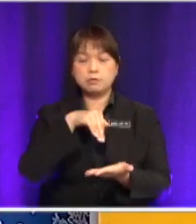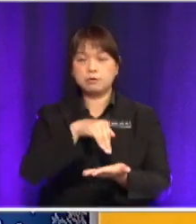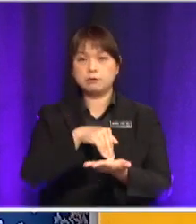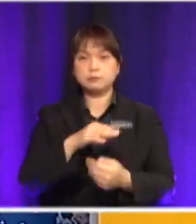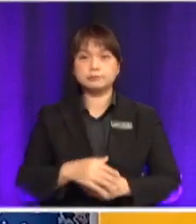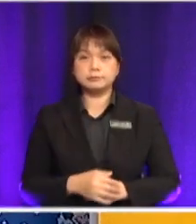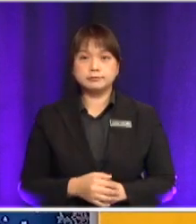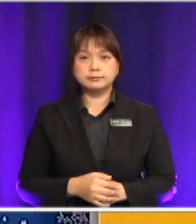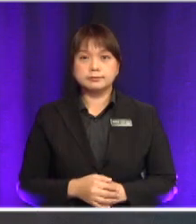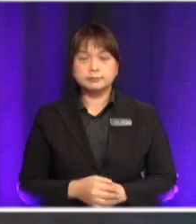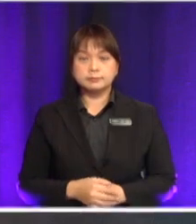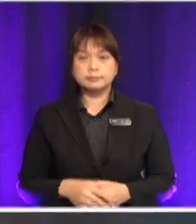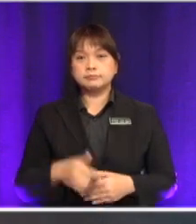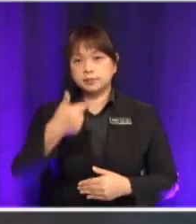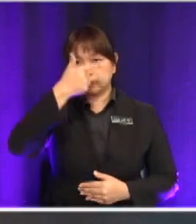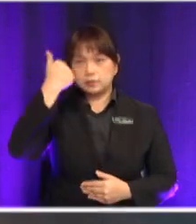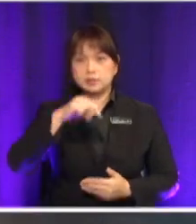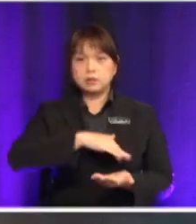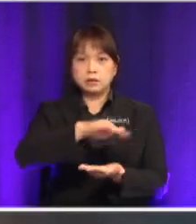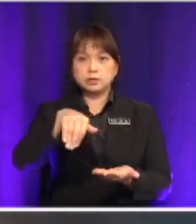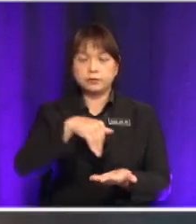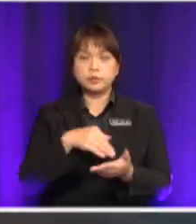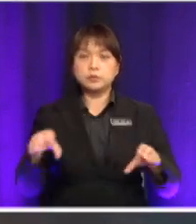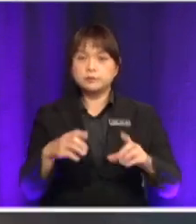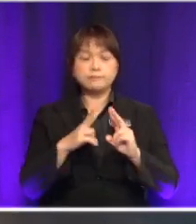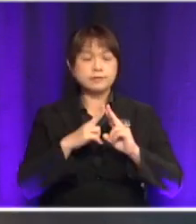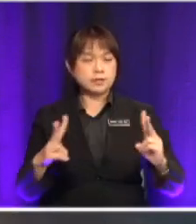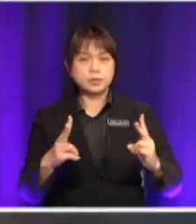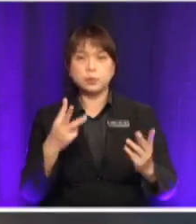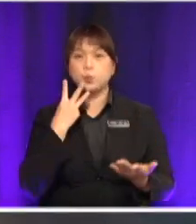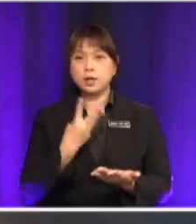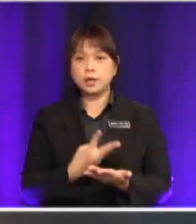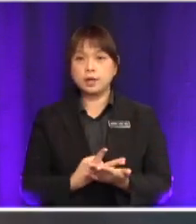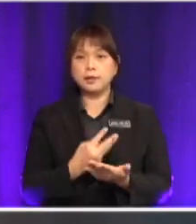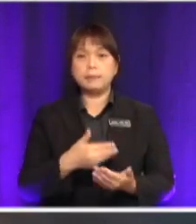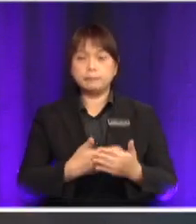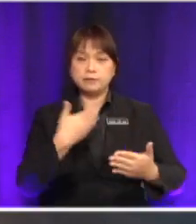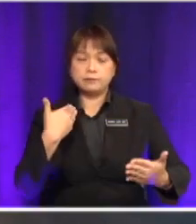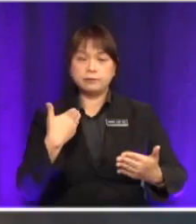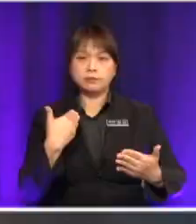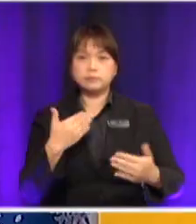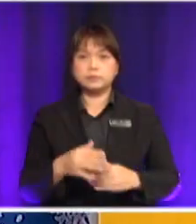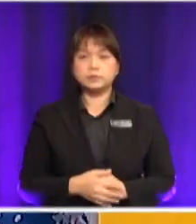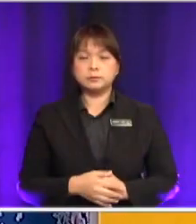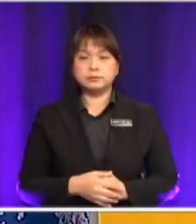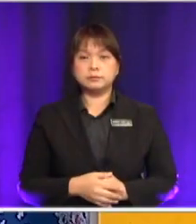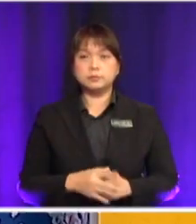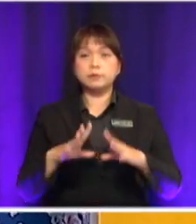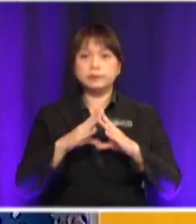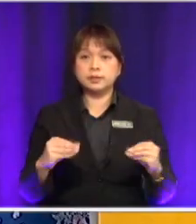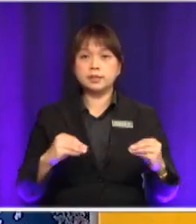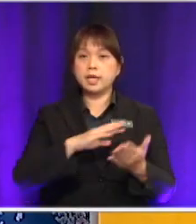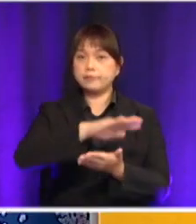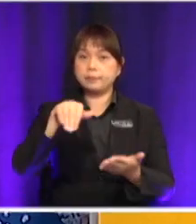job, applause everyone. because everyone did really well. And before I leave everybody at home,